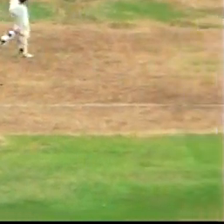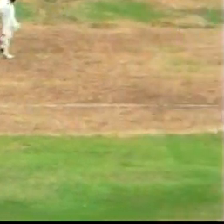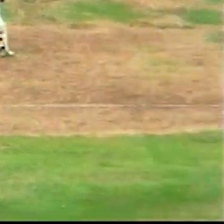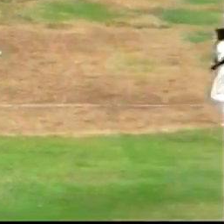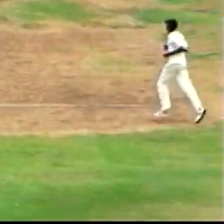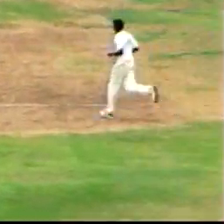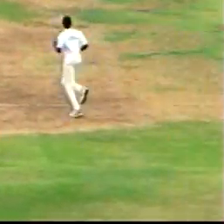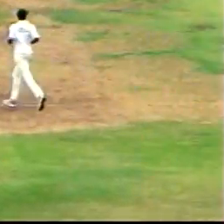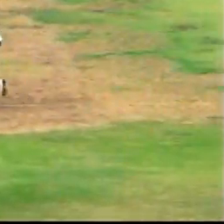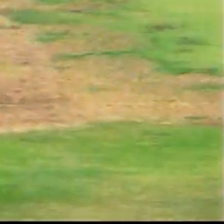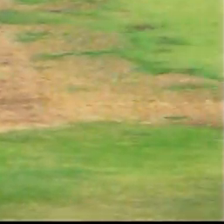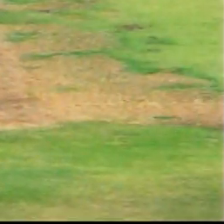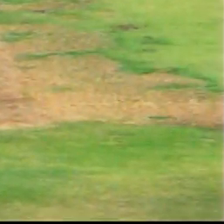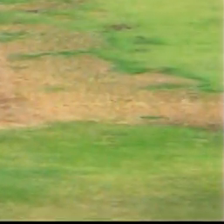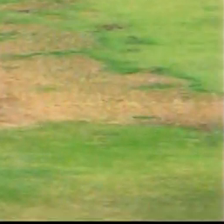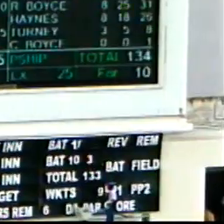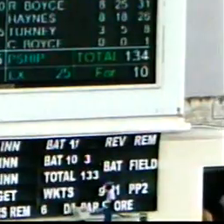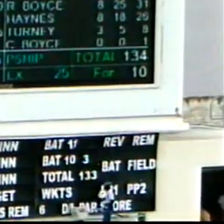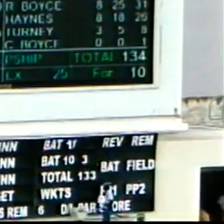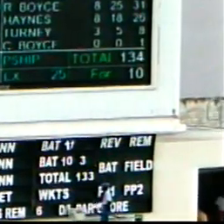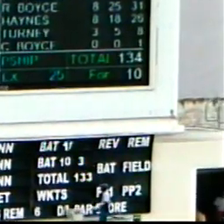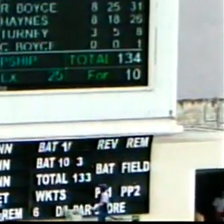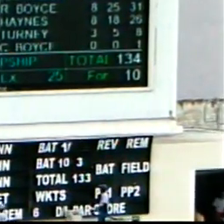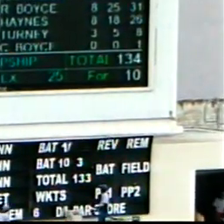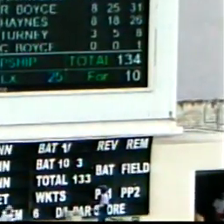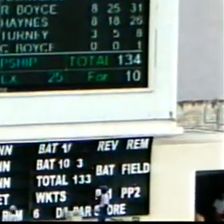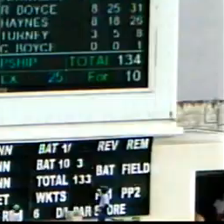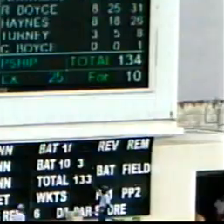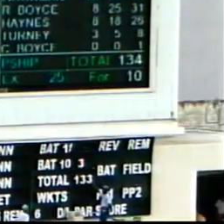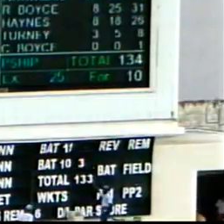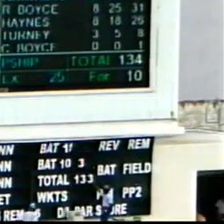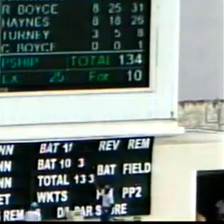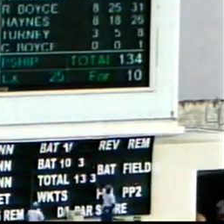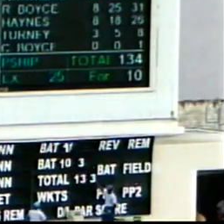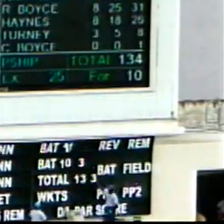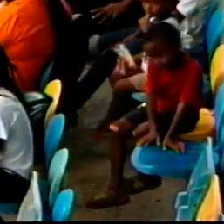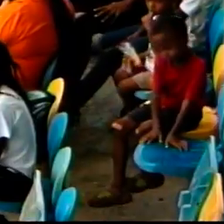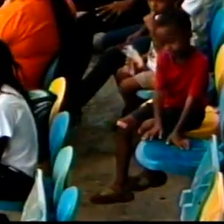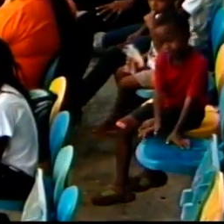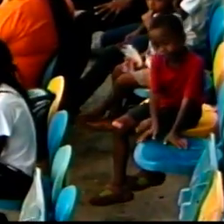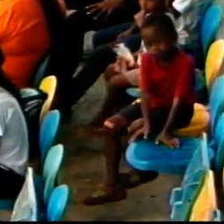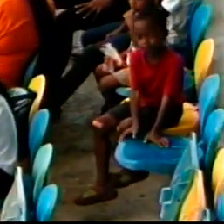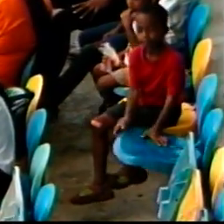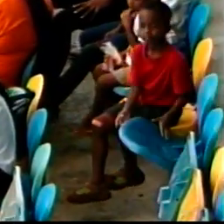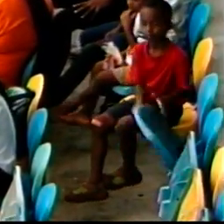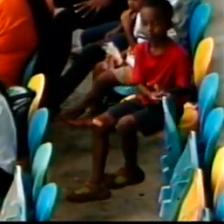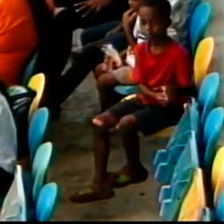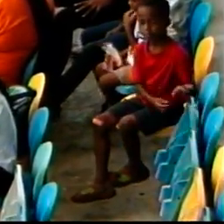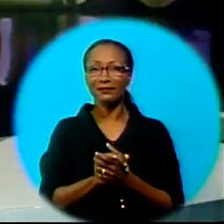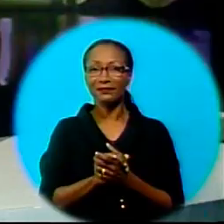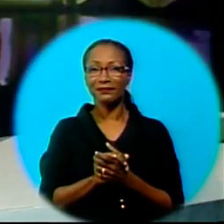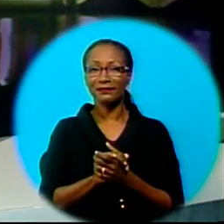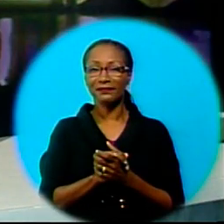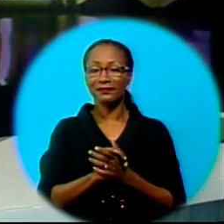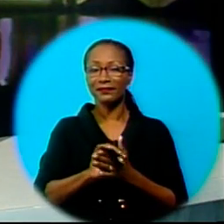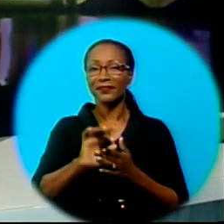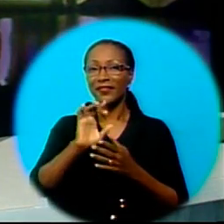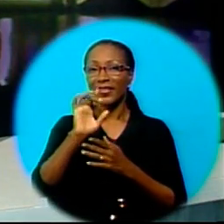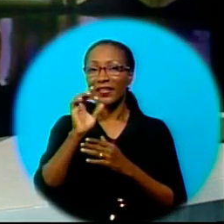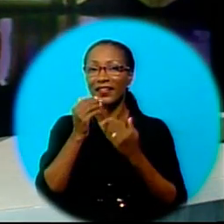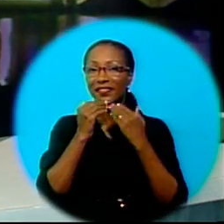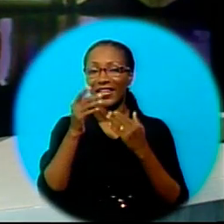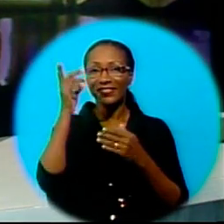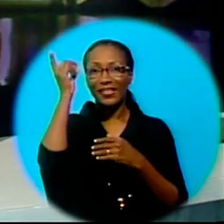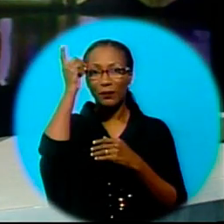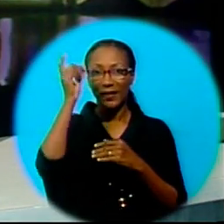for 134 in 35.1 overs. Damien Best, CBC Sports. Well, thanks, Damien.